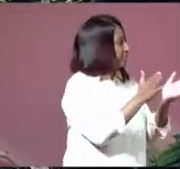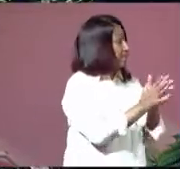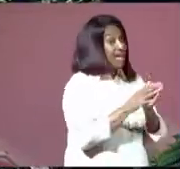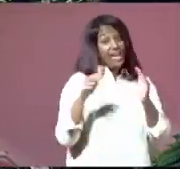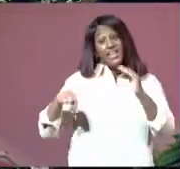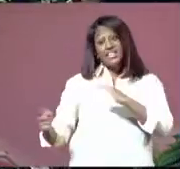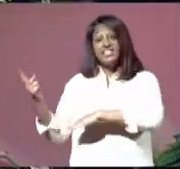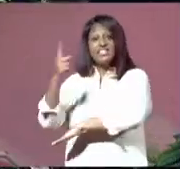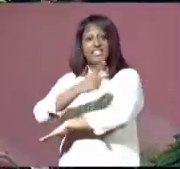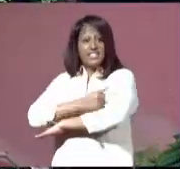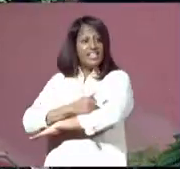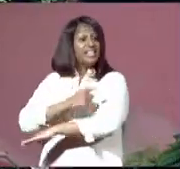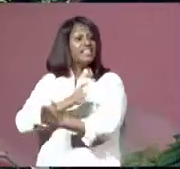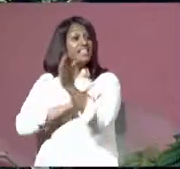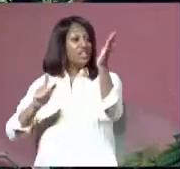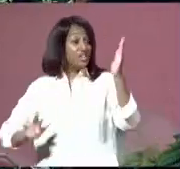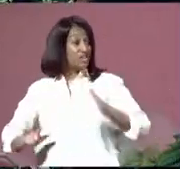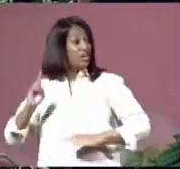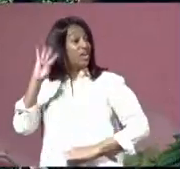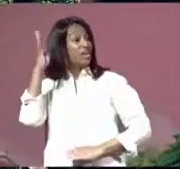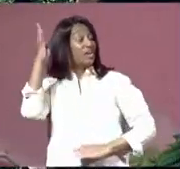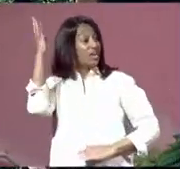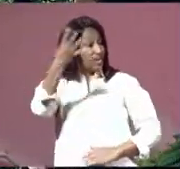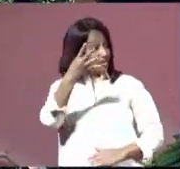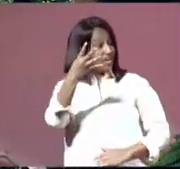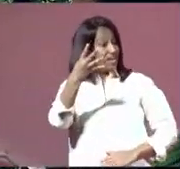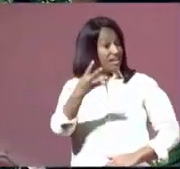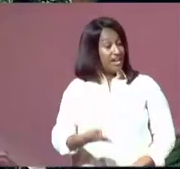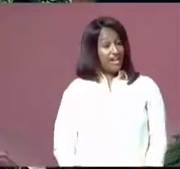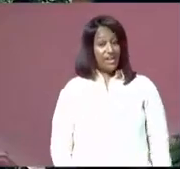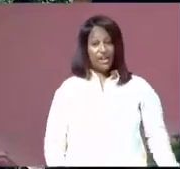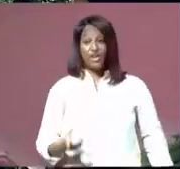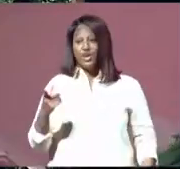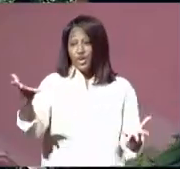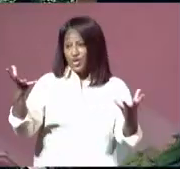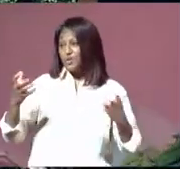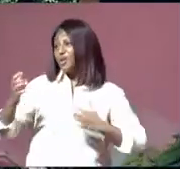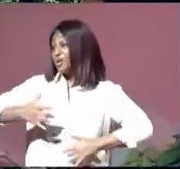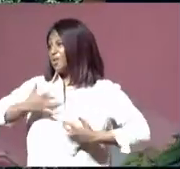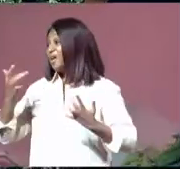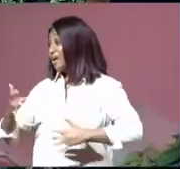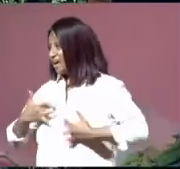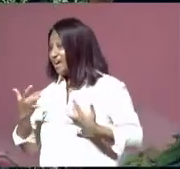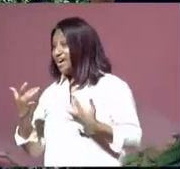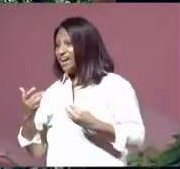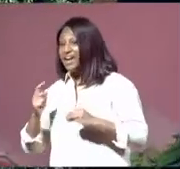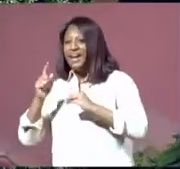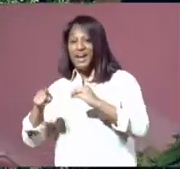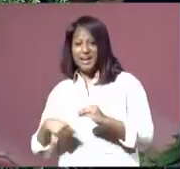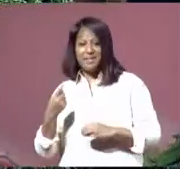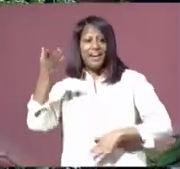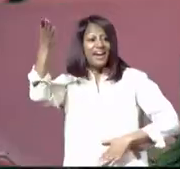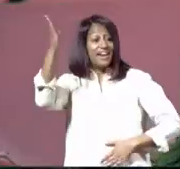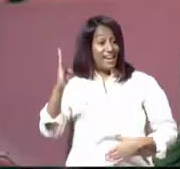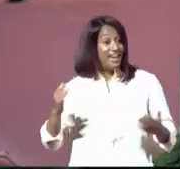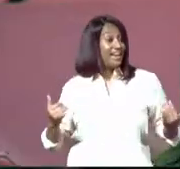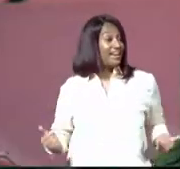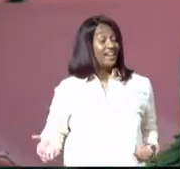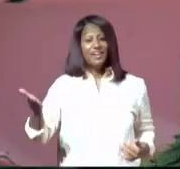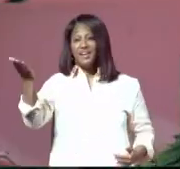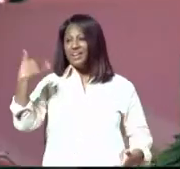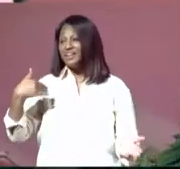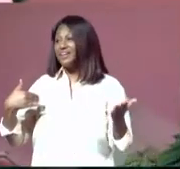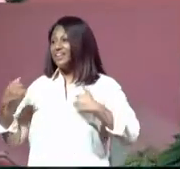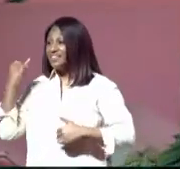This is the day that the Lord has made. Anybody want to rejoice and be glad in God on today? Come on, if